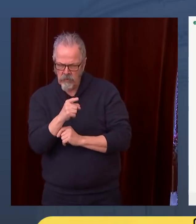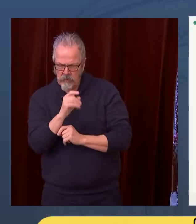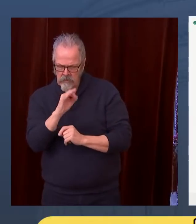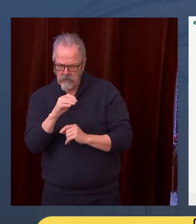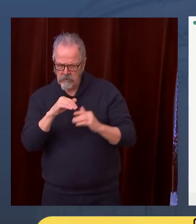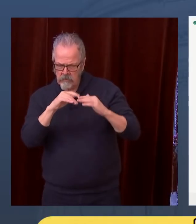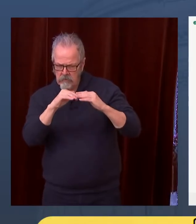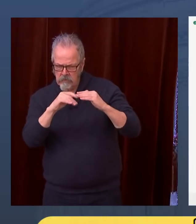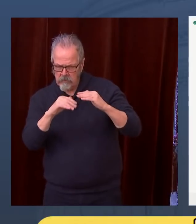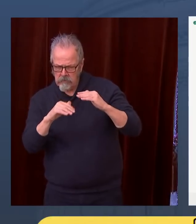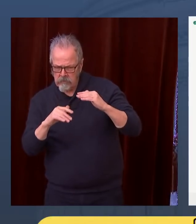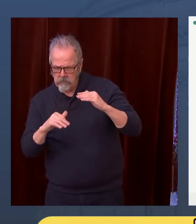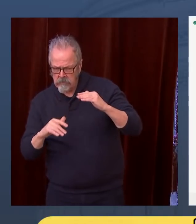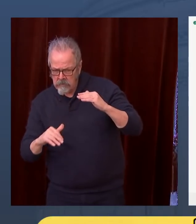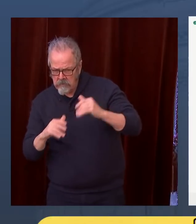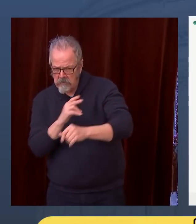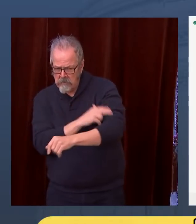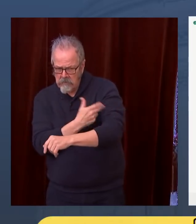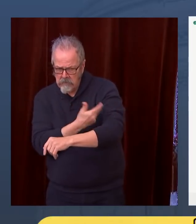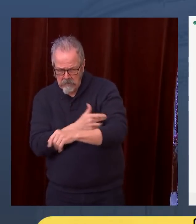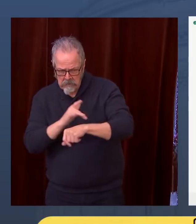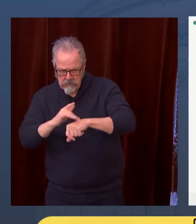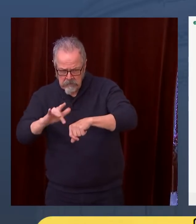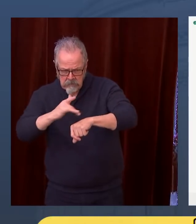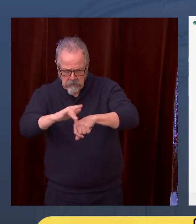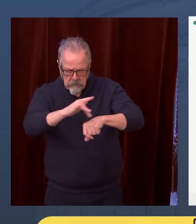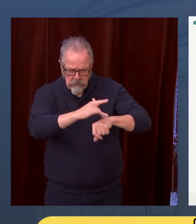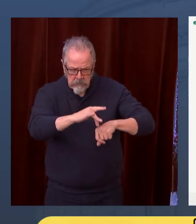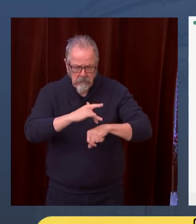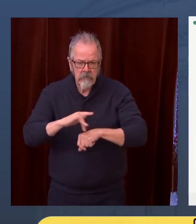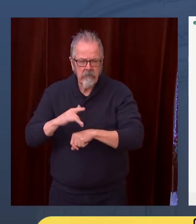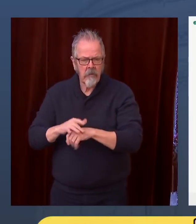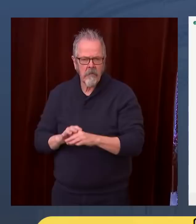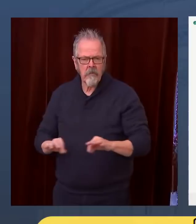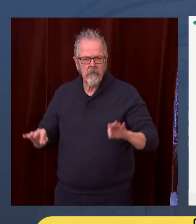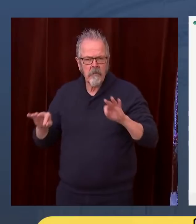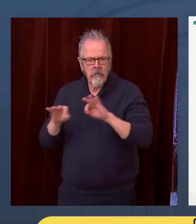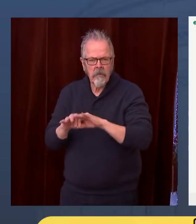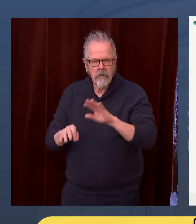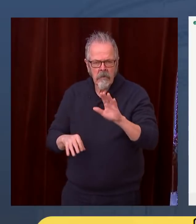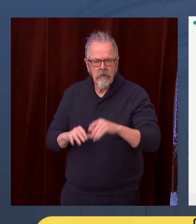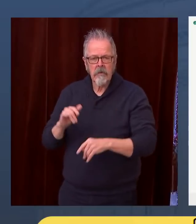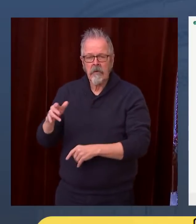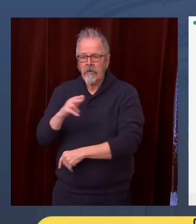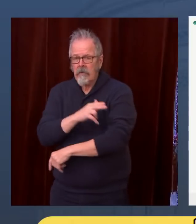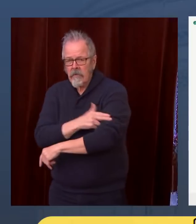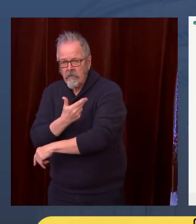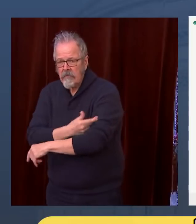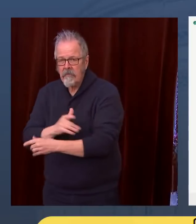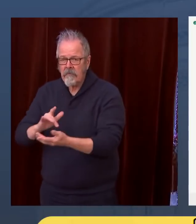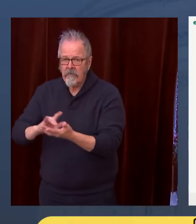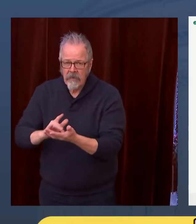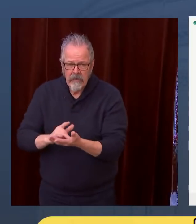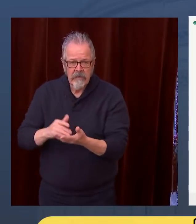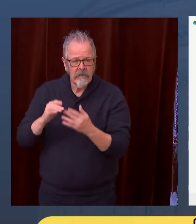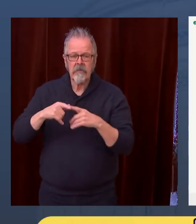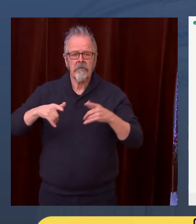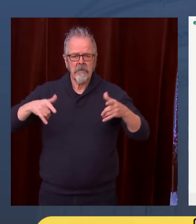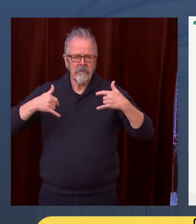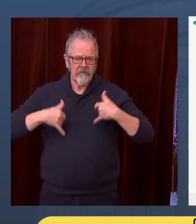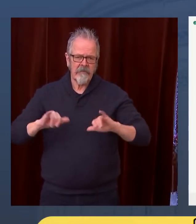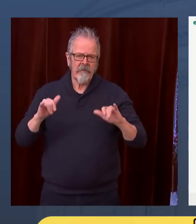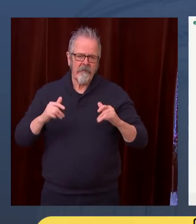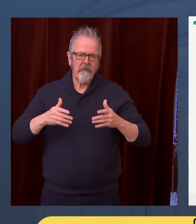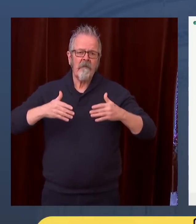come back in the healthcare system. No doubt the healthcare system is still stressed in many ways, and it's going